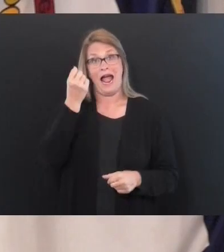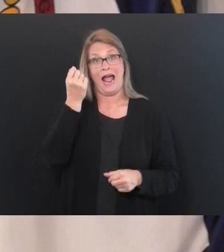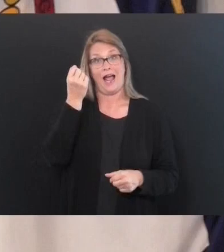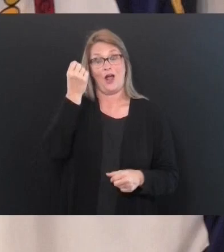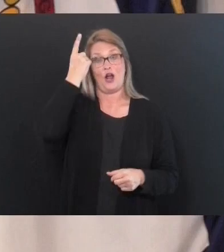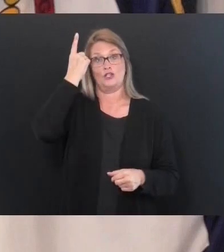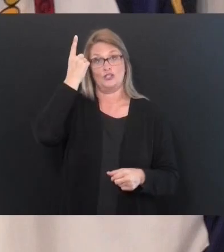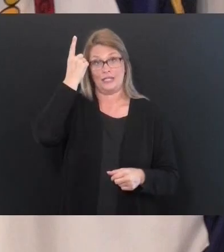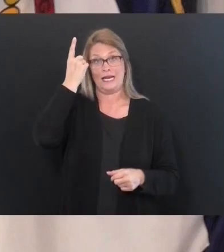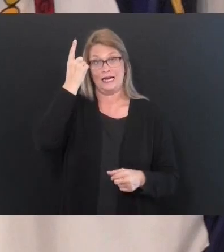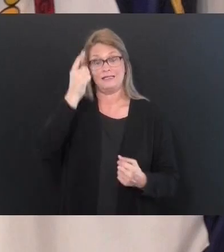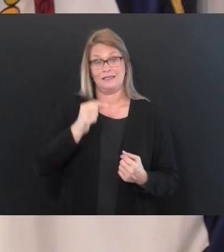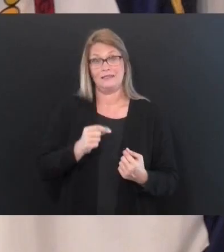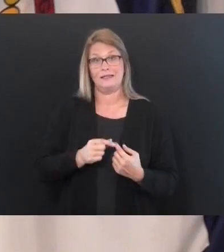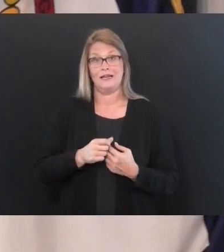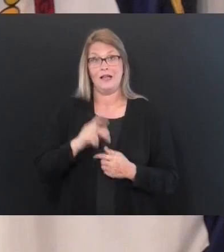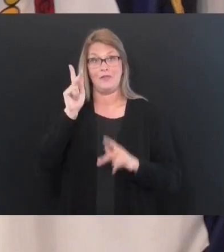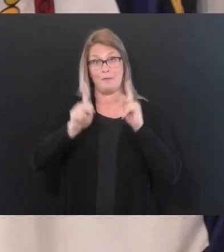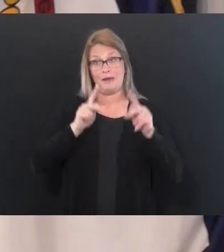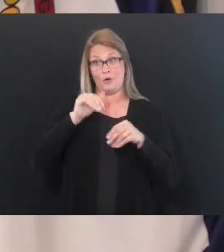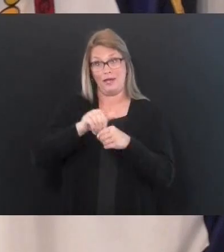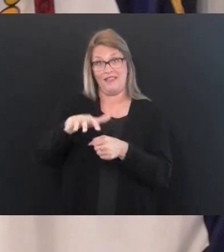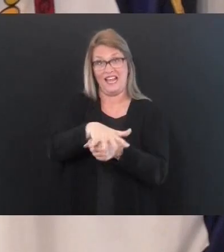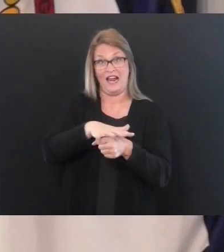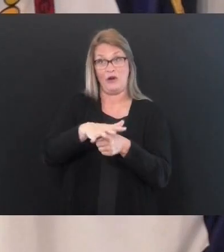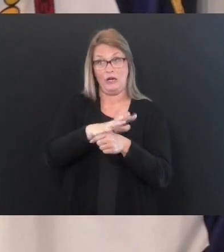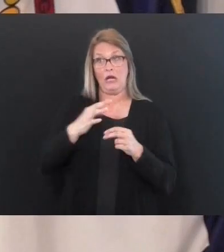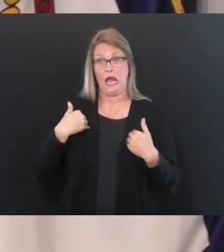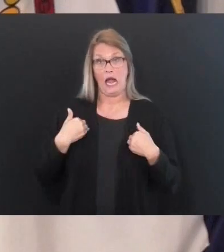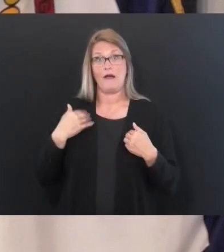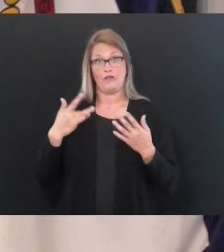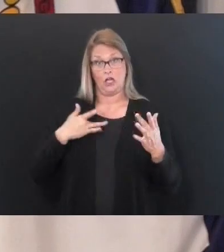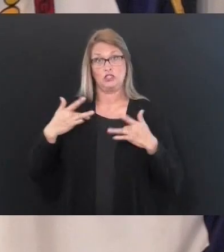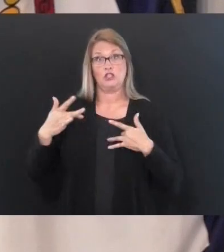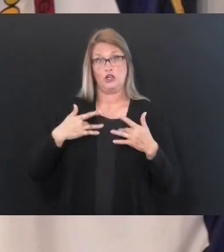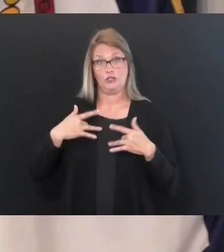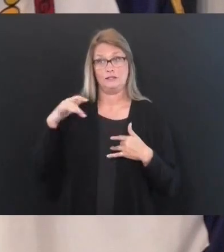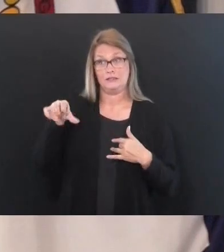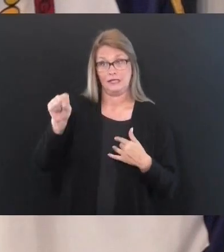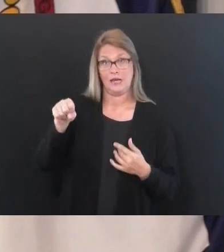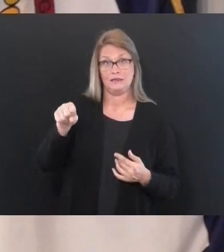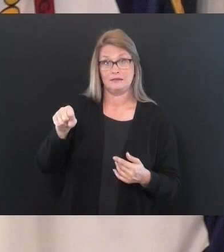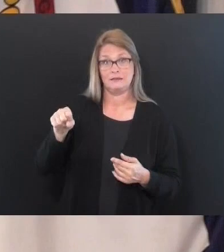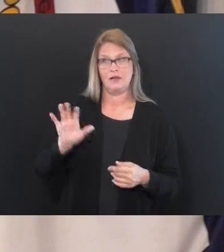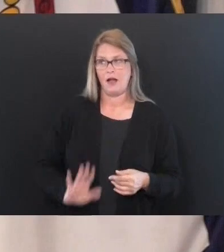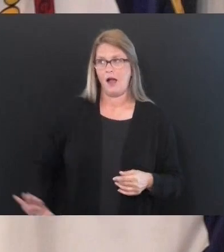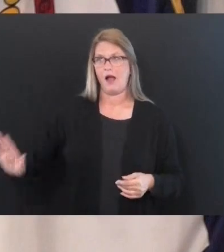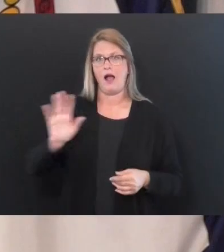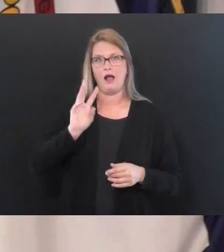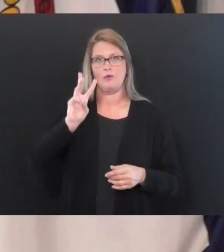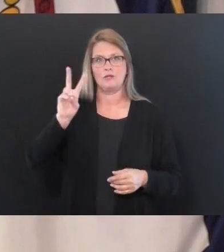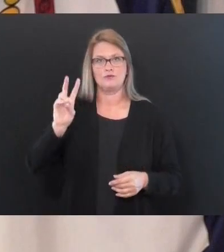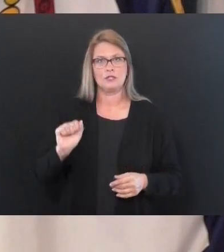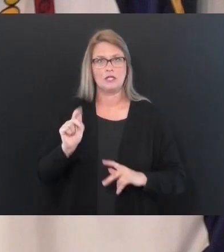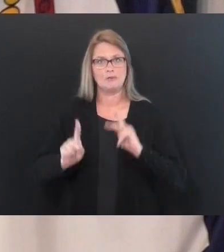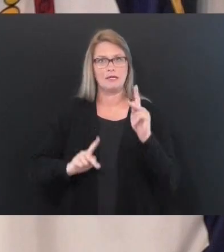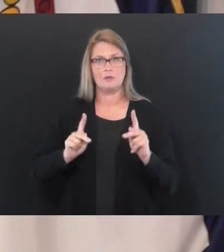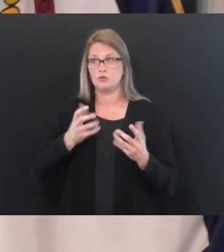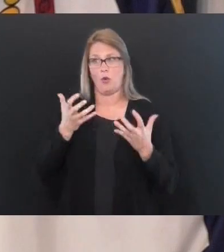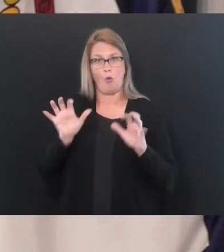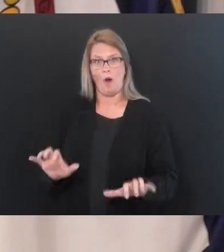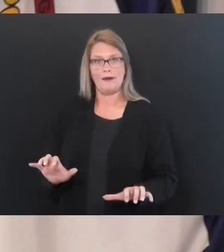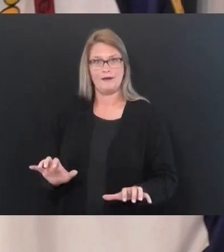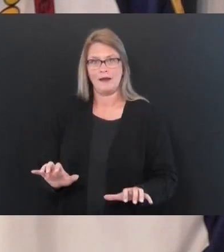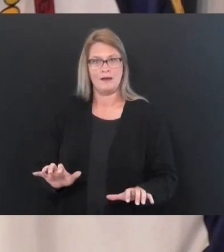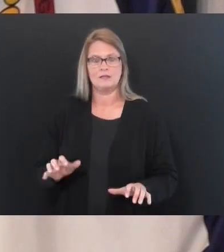that especially the people in the area are really concerned, and they're West Virginians in an area, and I don't like it, and